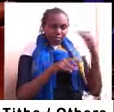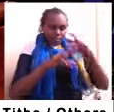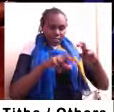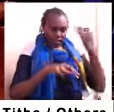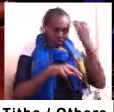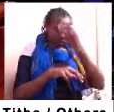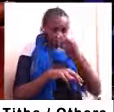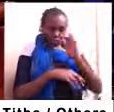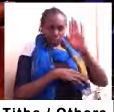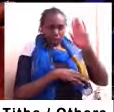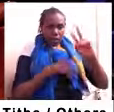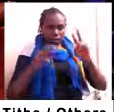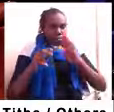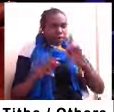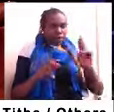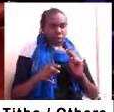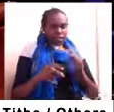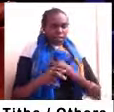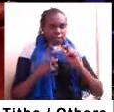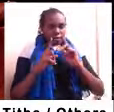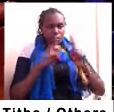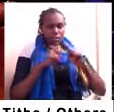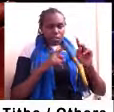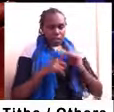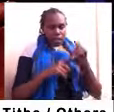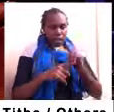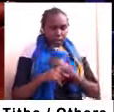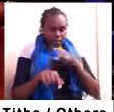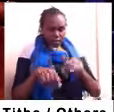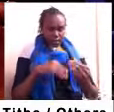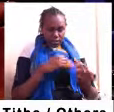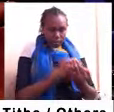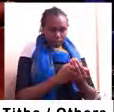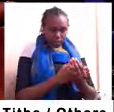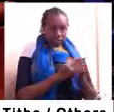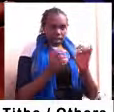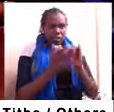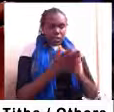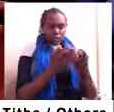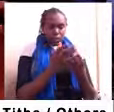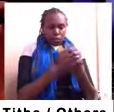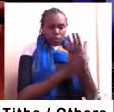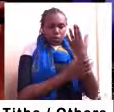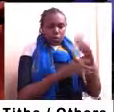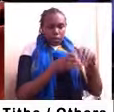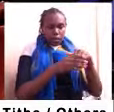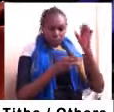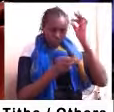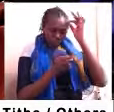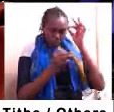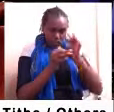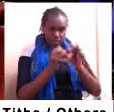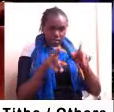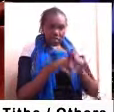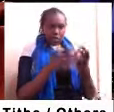search your face. Be with us and speak to each one of us, even to our listeners this morning, that we may grow in